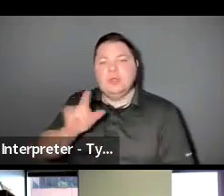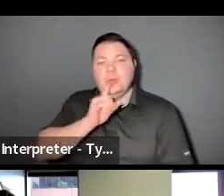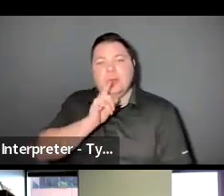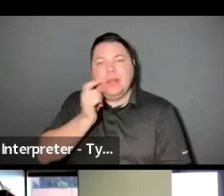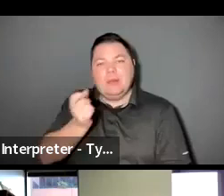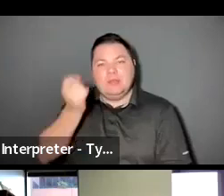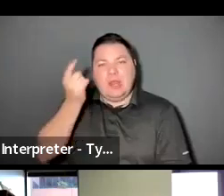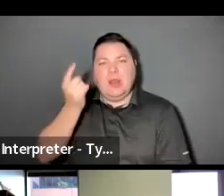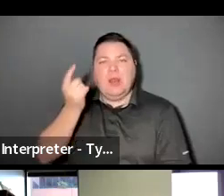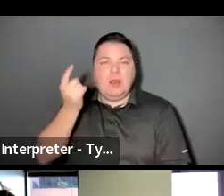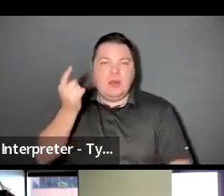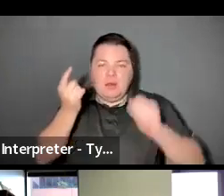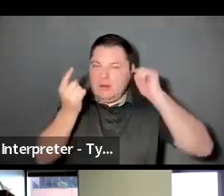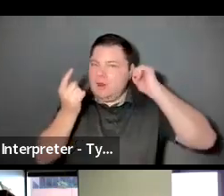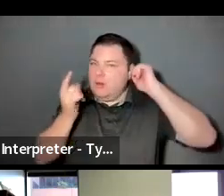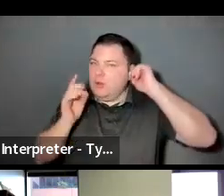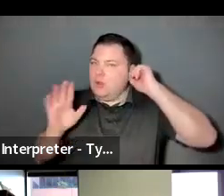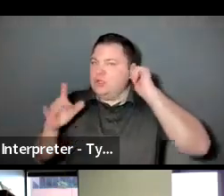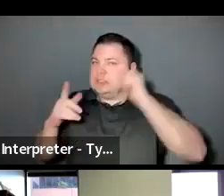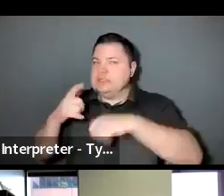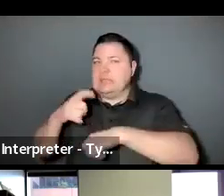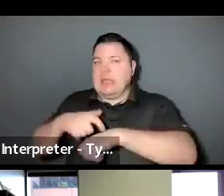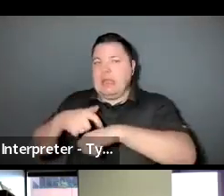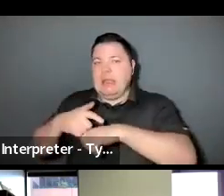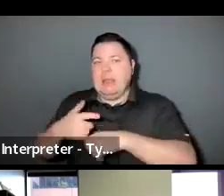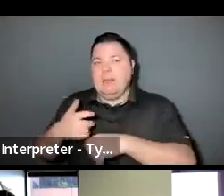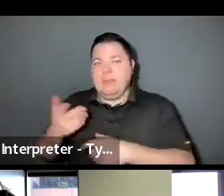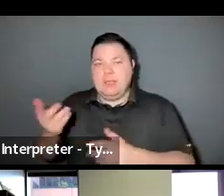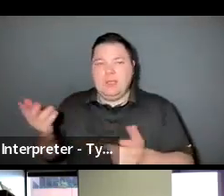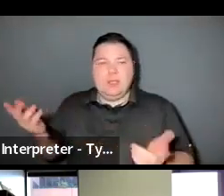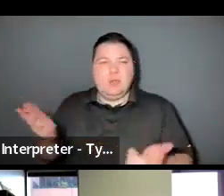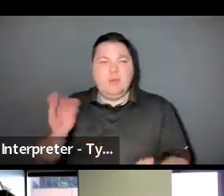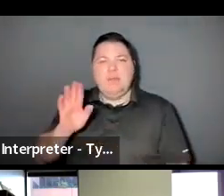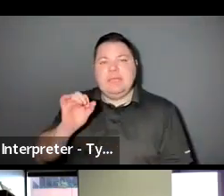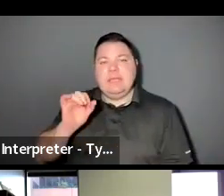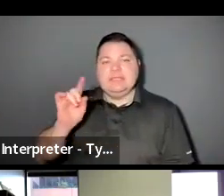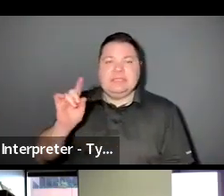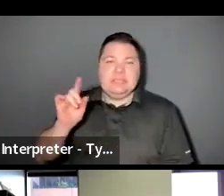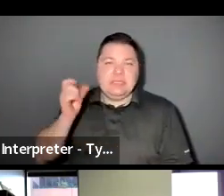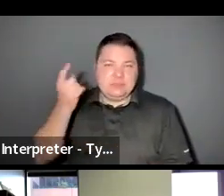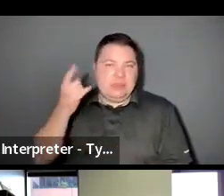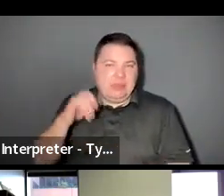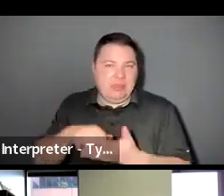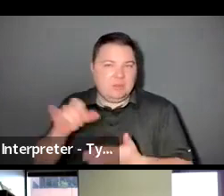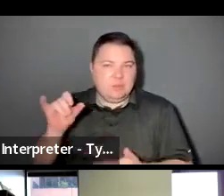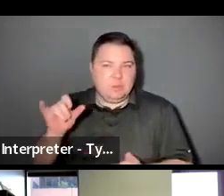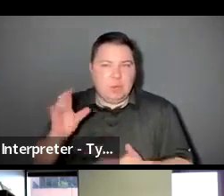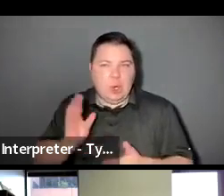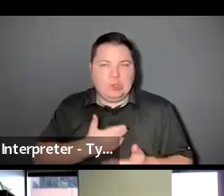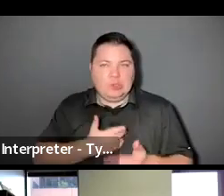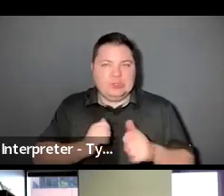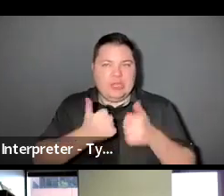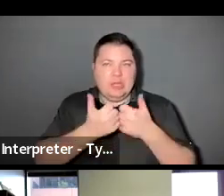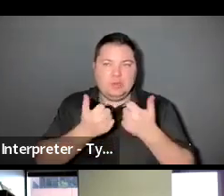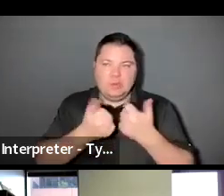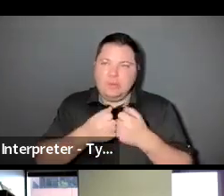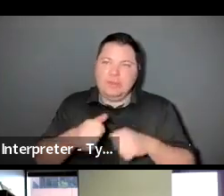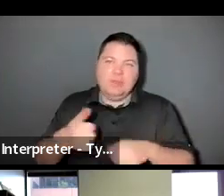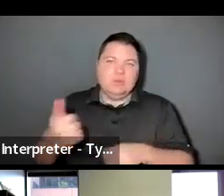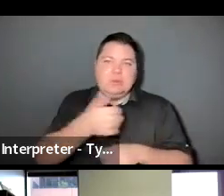understanding during her time here of Bi-State, the challenges that we face with the transportation